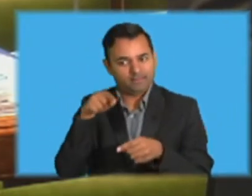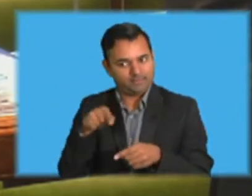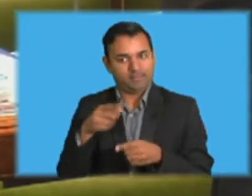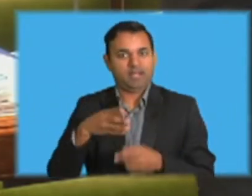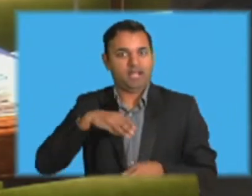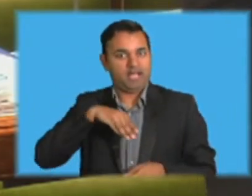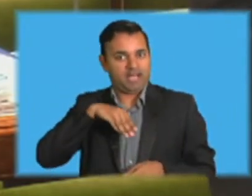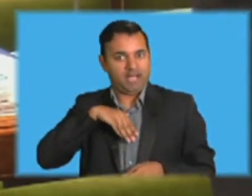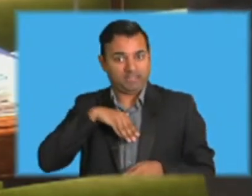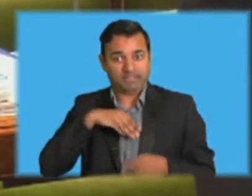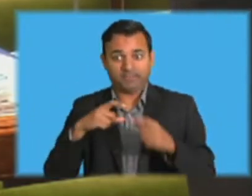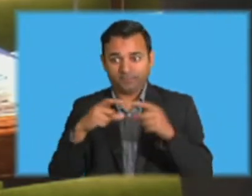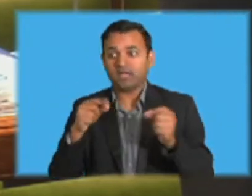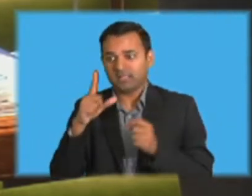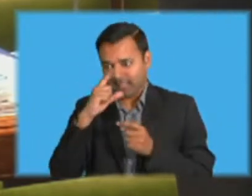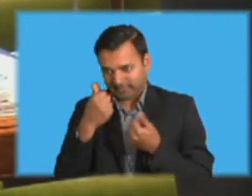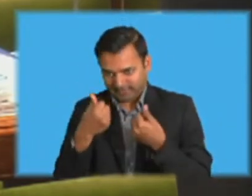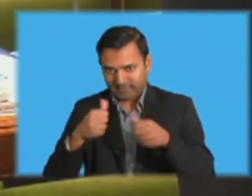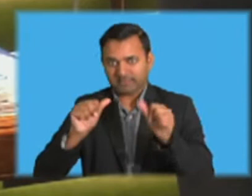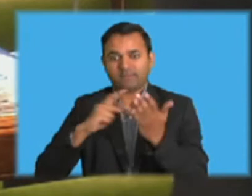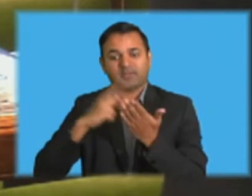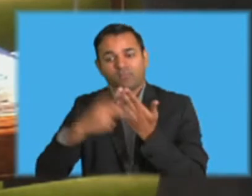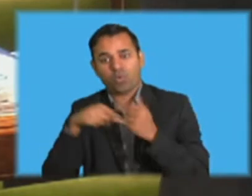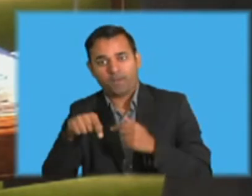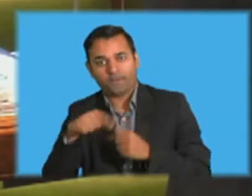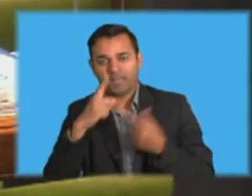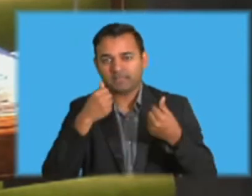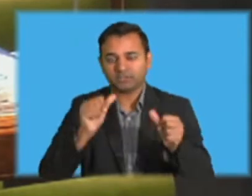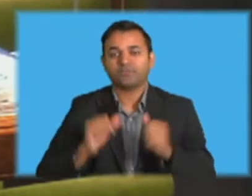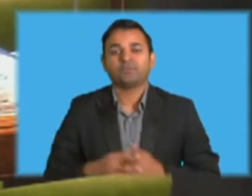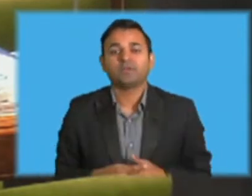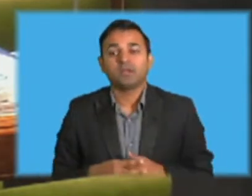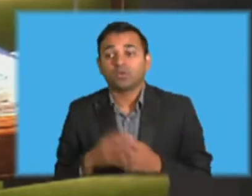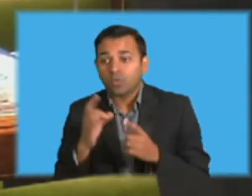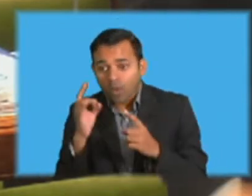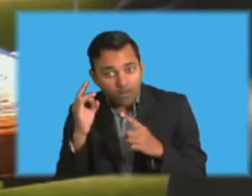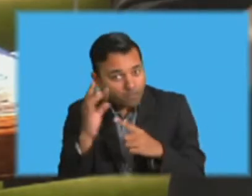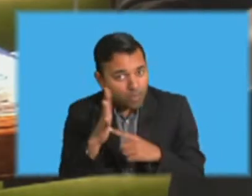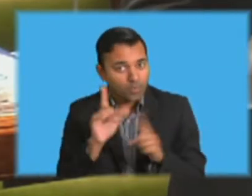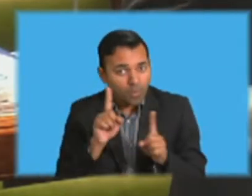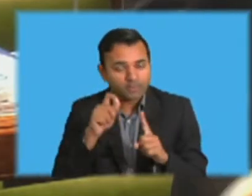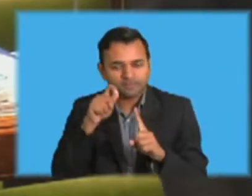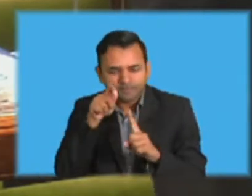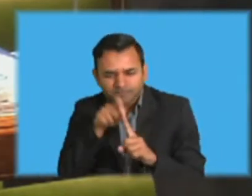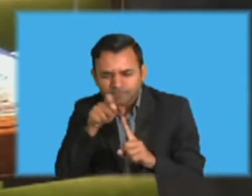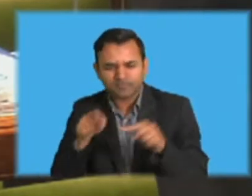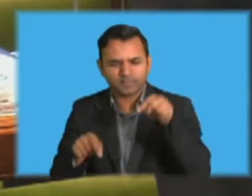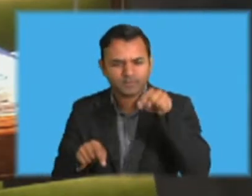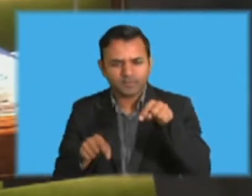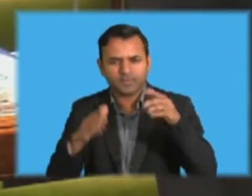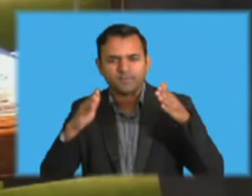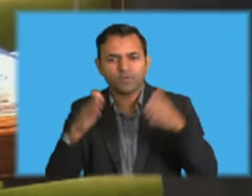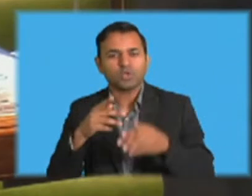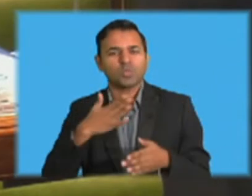work well. Madam Speaker, the significant point about e-ticketing is obviously to capture revenue, not just for government